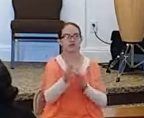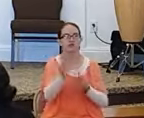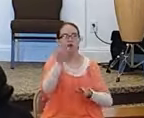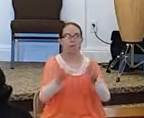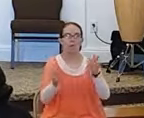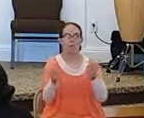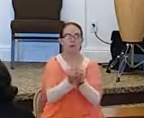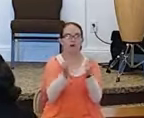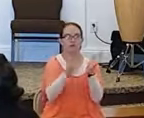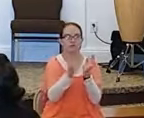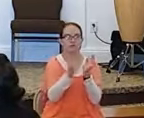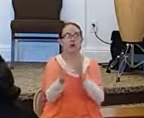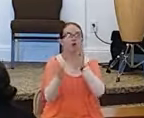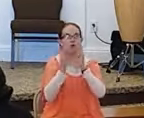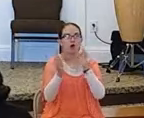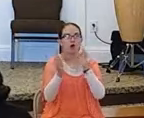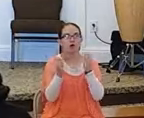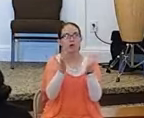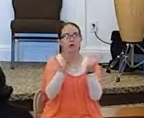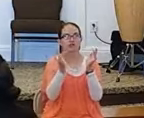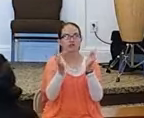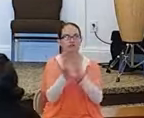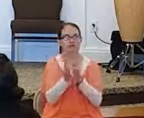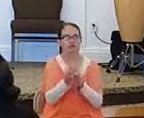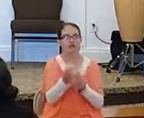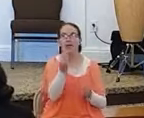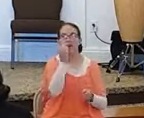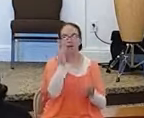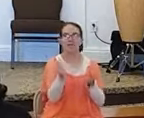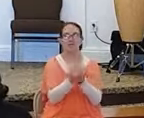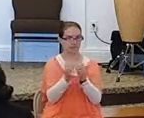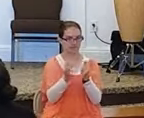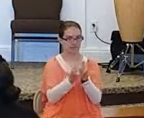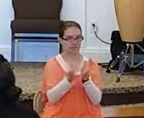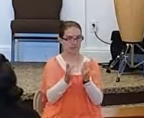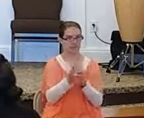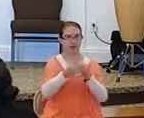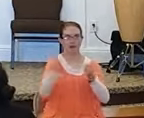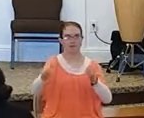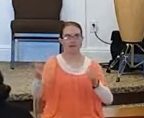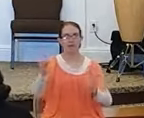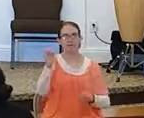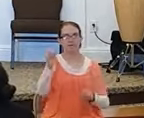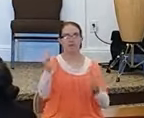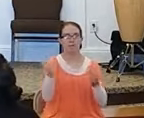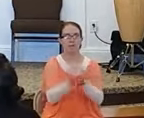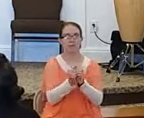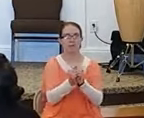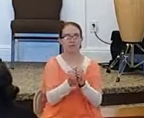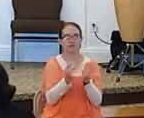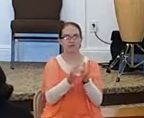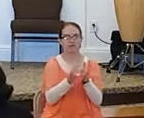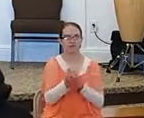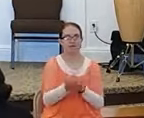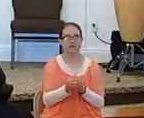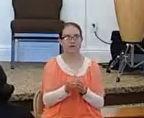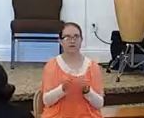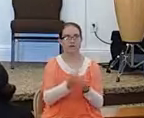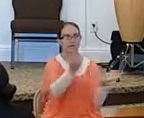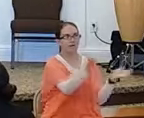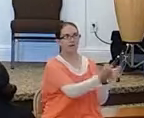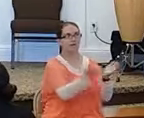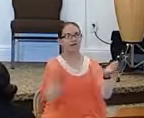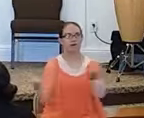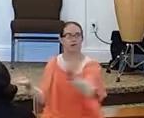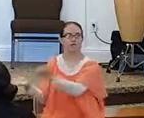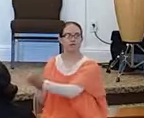with Jesus. They talked with Jesus. They ate with Jesus. Everything they had done had been with him. They were there when he was